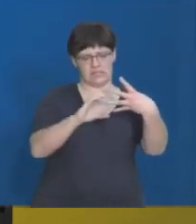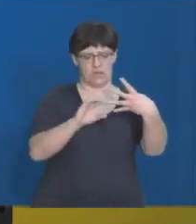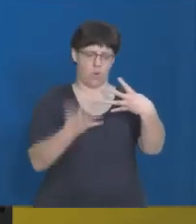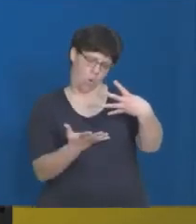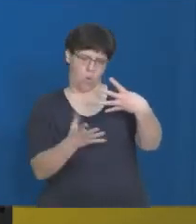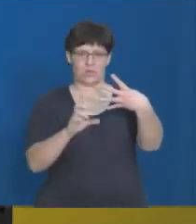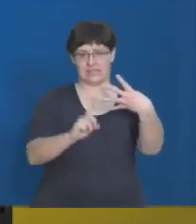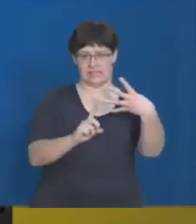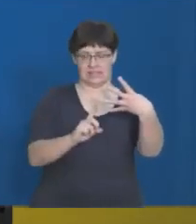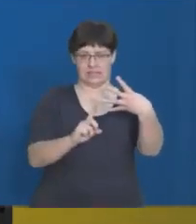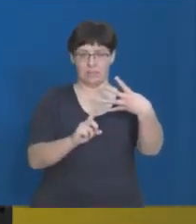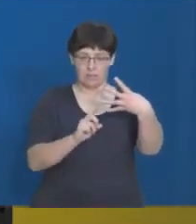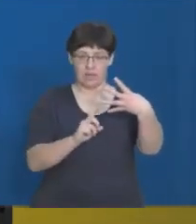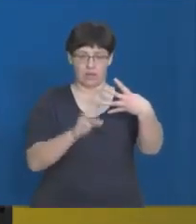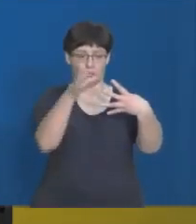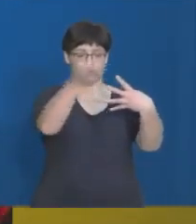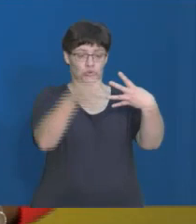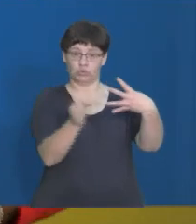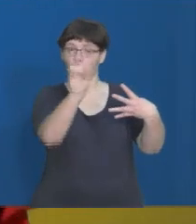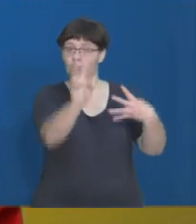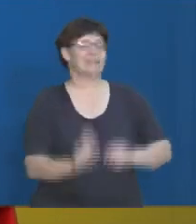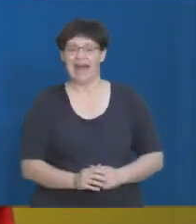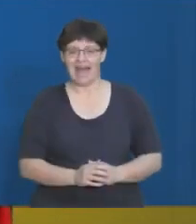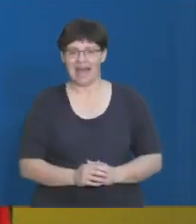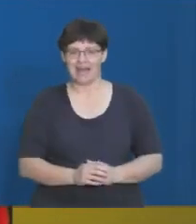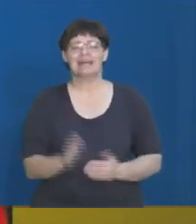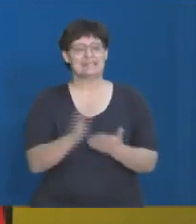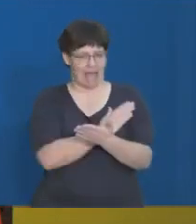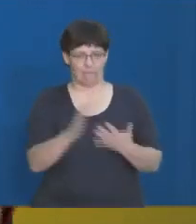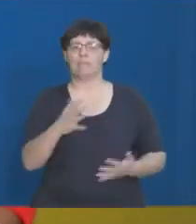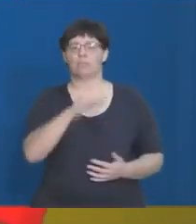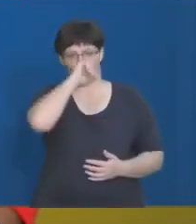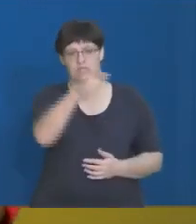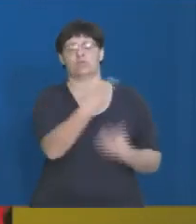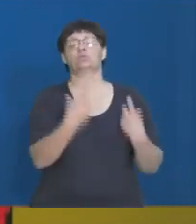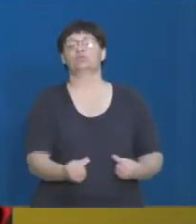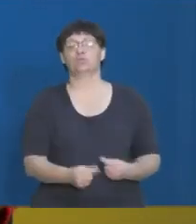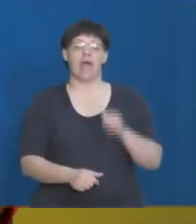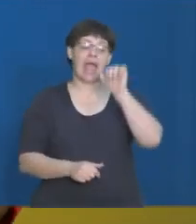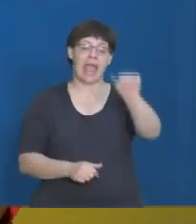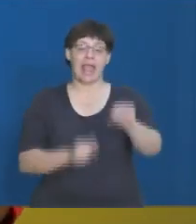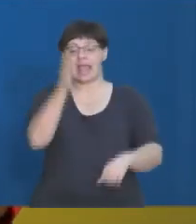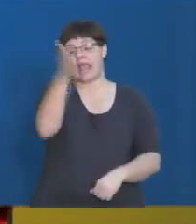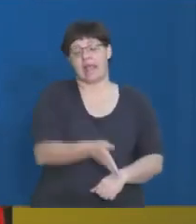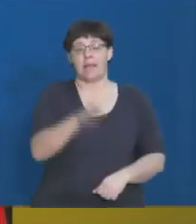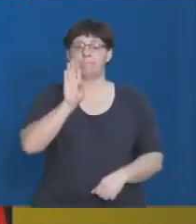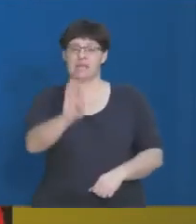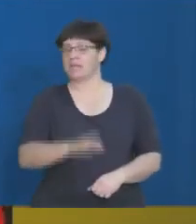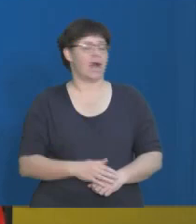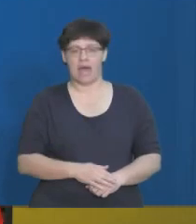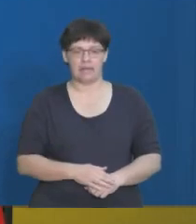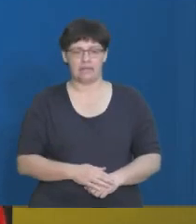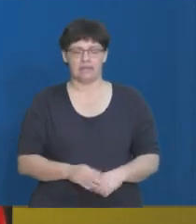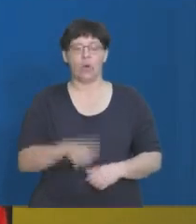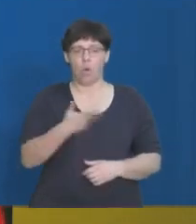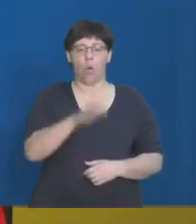D. Do not choose more than one option like some learners are fond of doing, where you write either option A/B or you